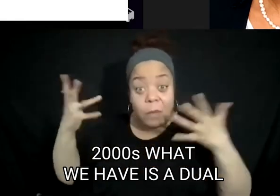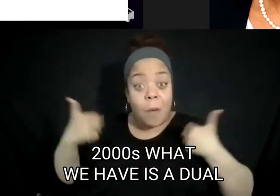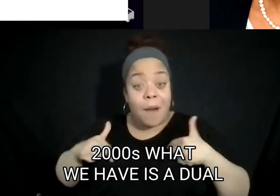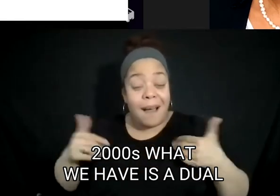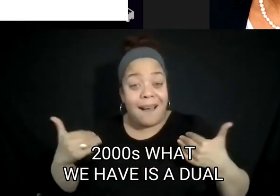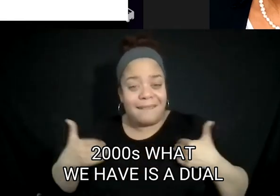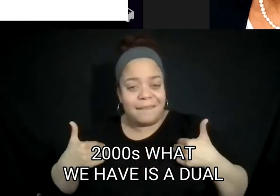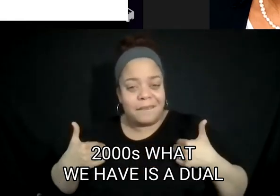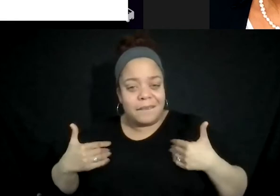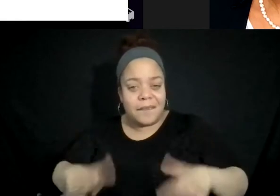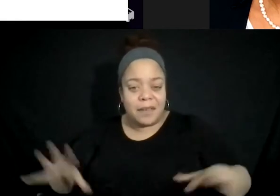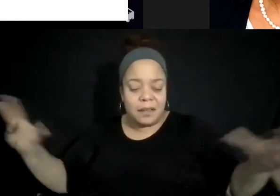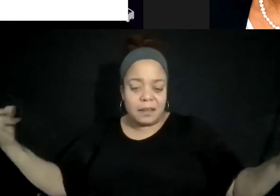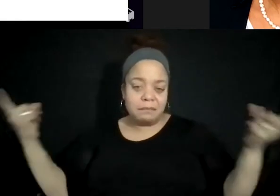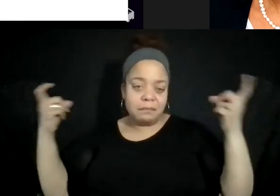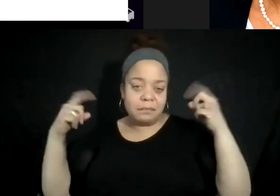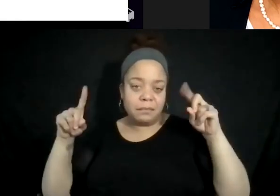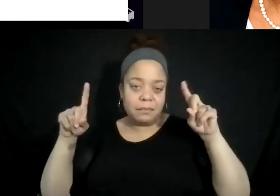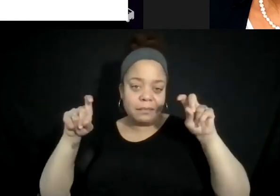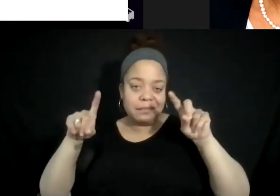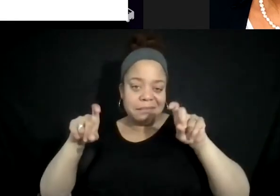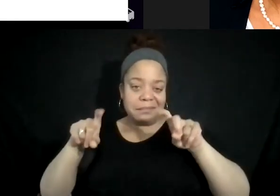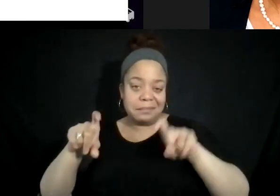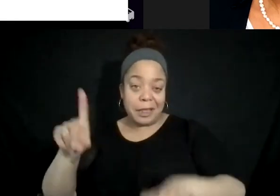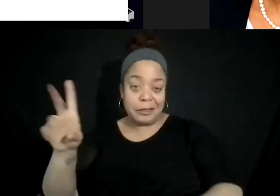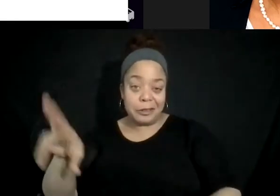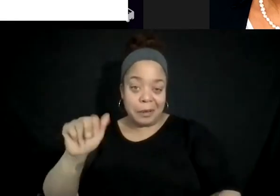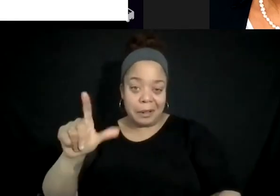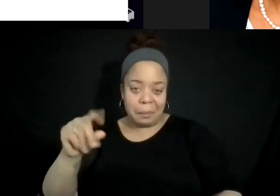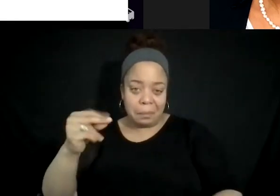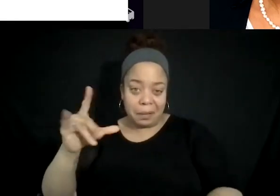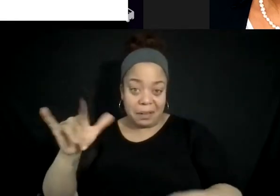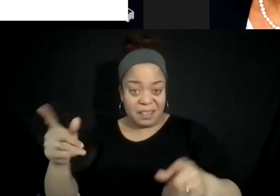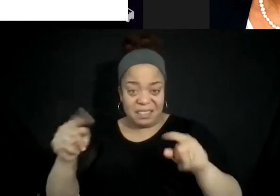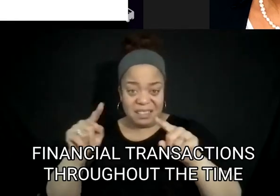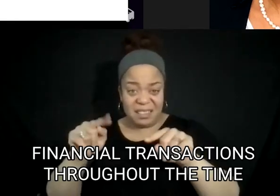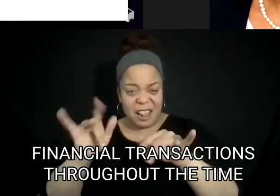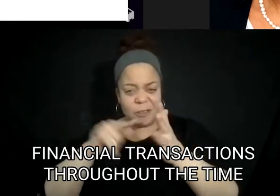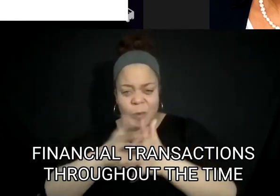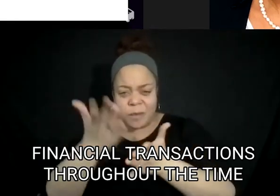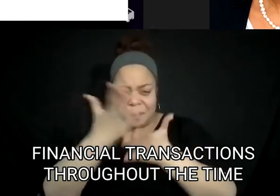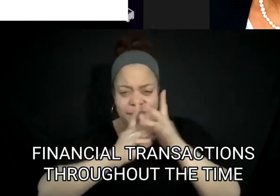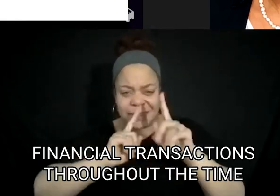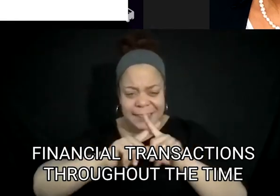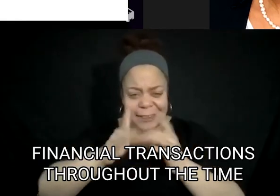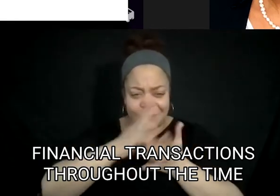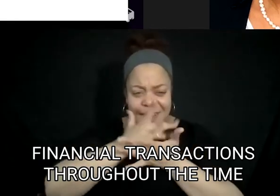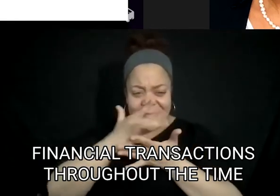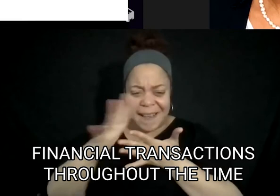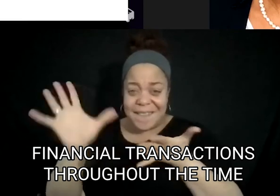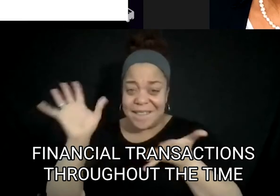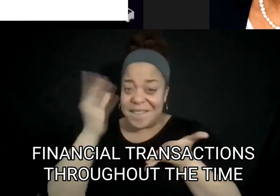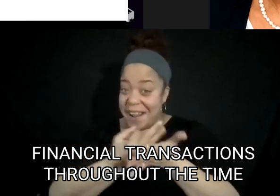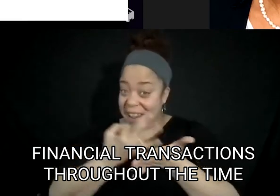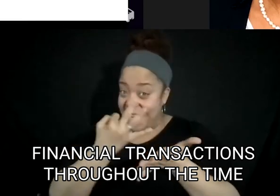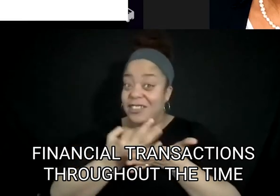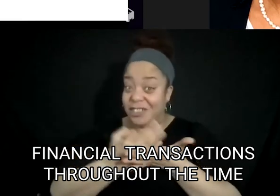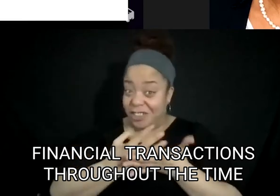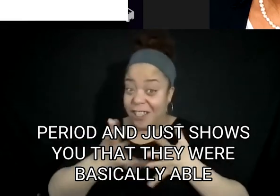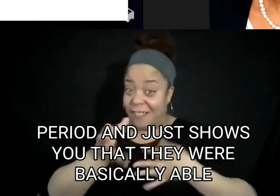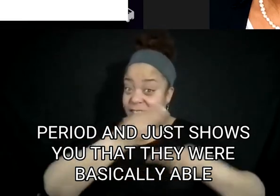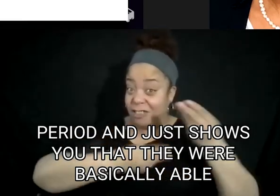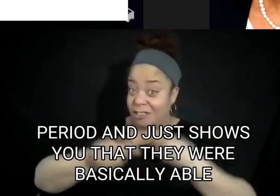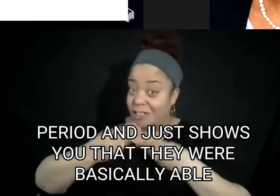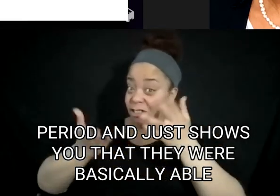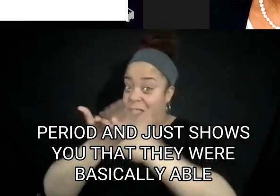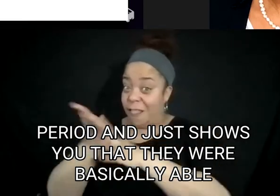throughout that time period, and just shows you that they've basically been able to reconstruct themselves, you know. All